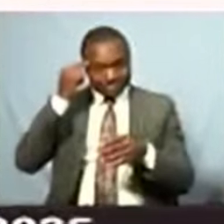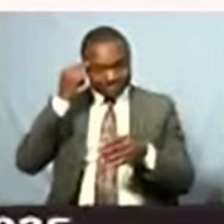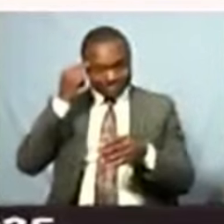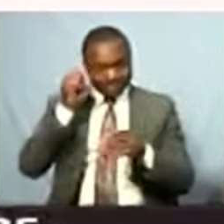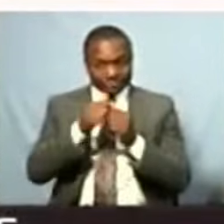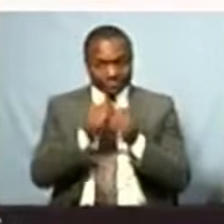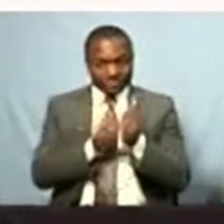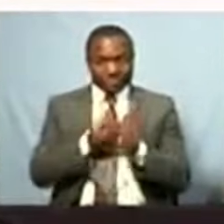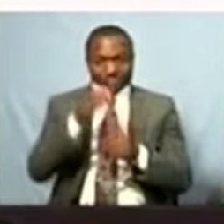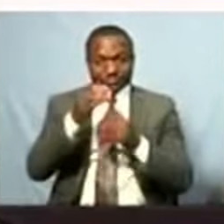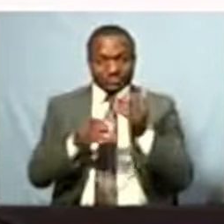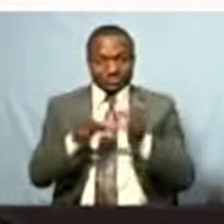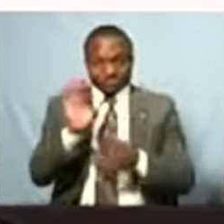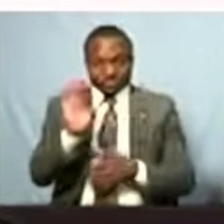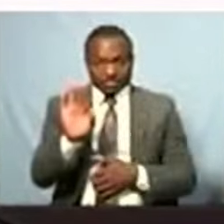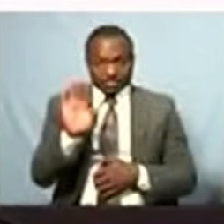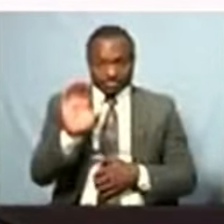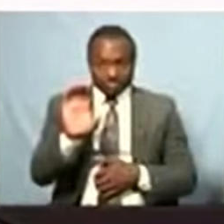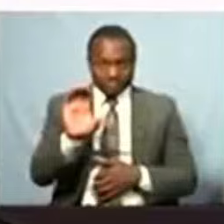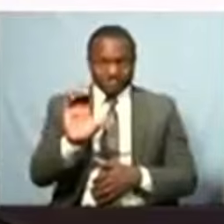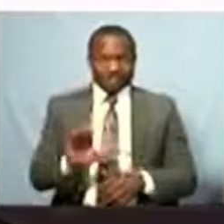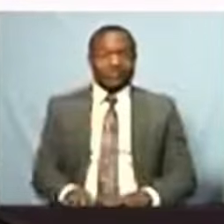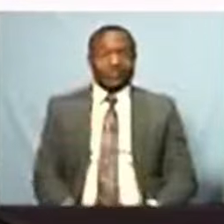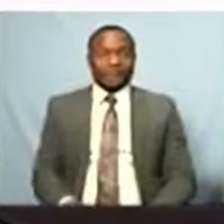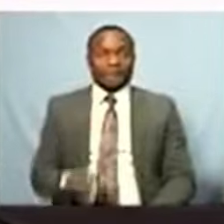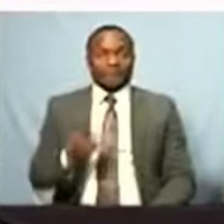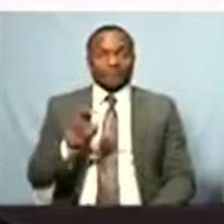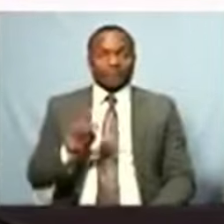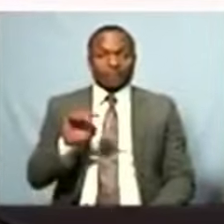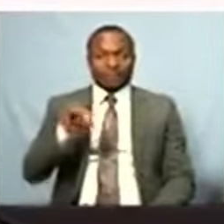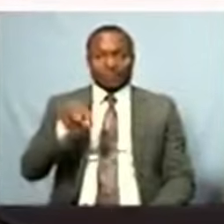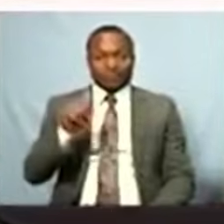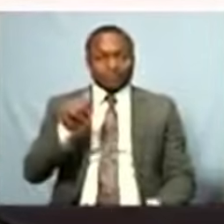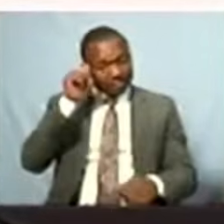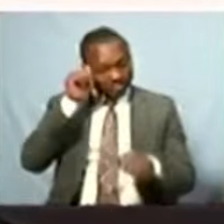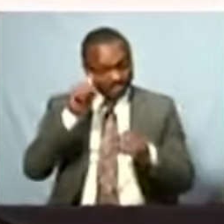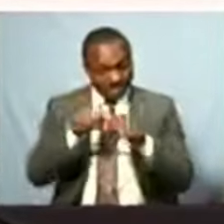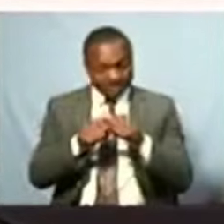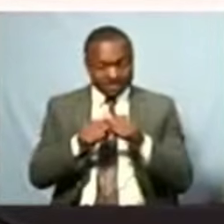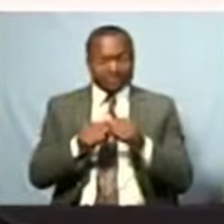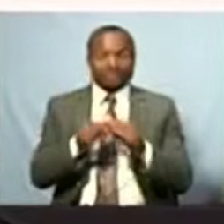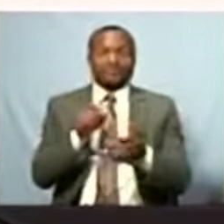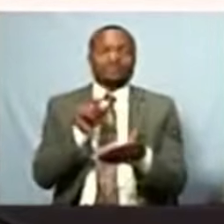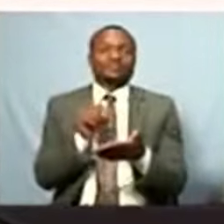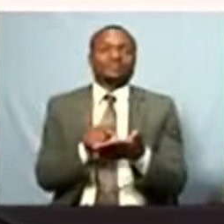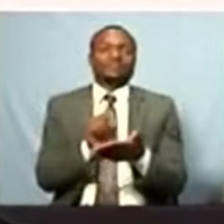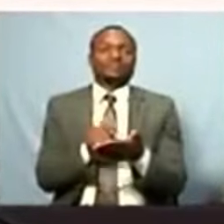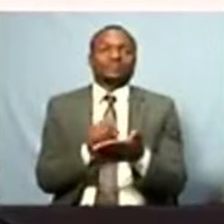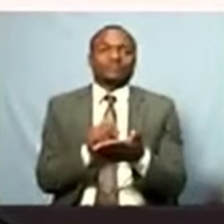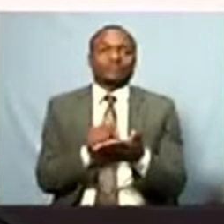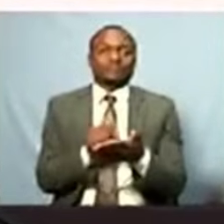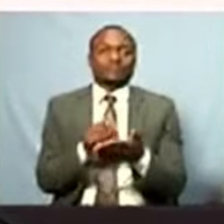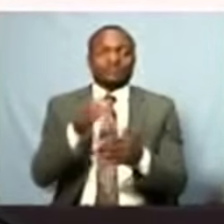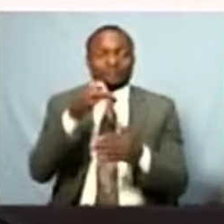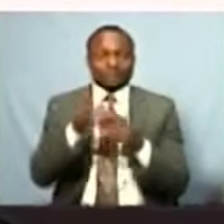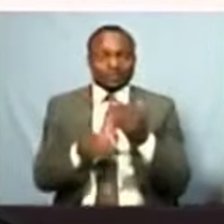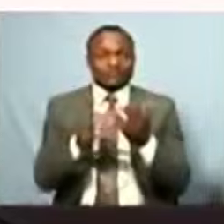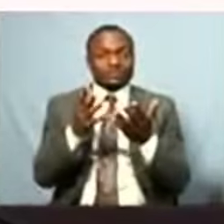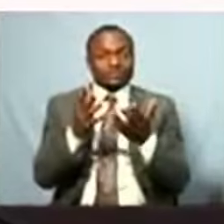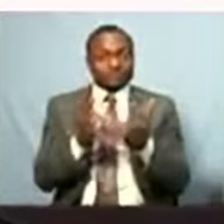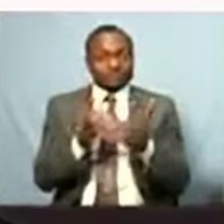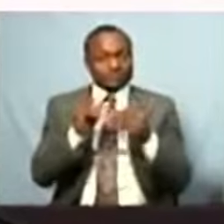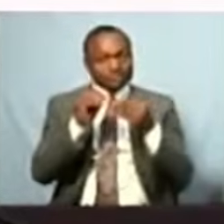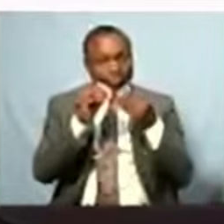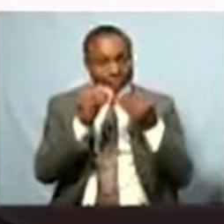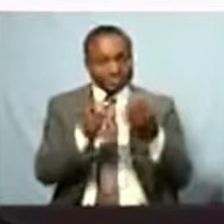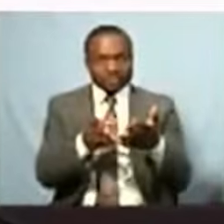With regard to clause 9C again, NIPA agrees to the provision, as the clause merely intends to